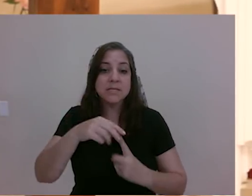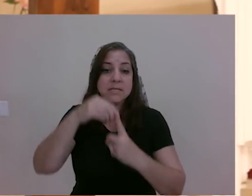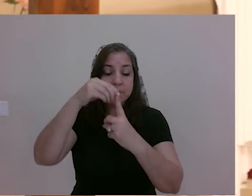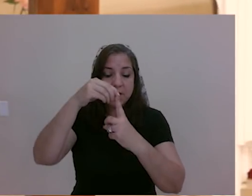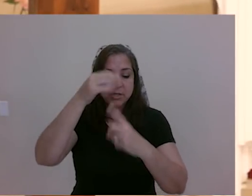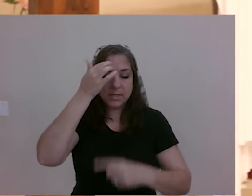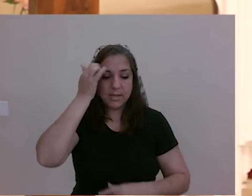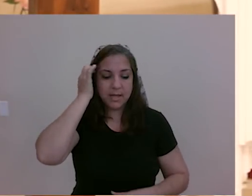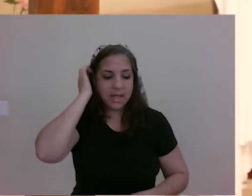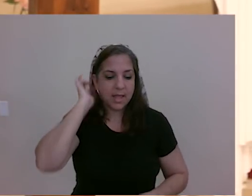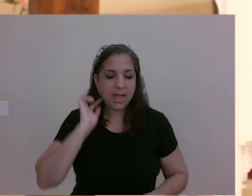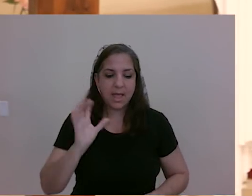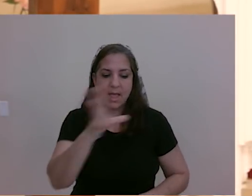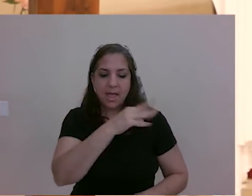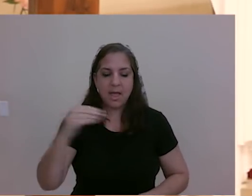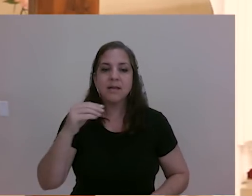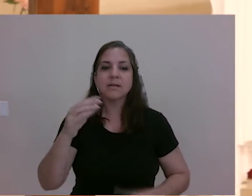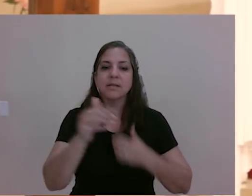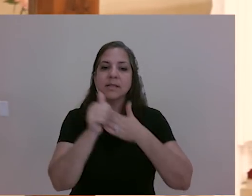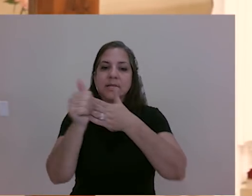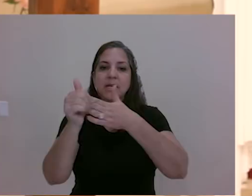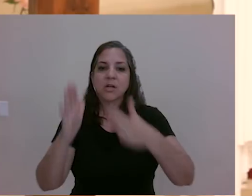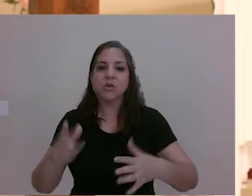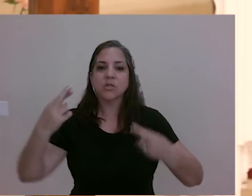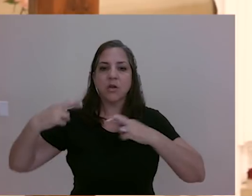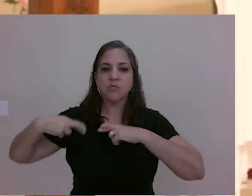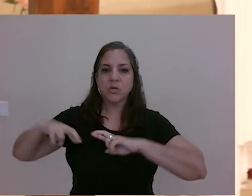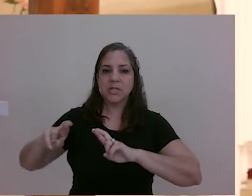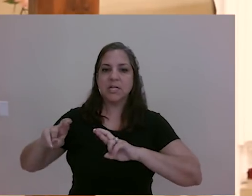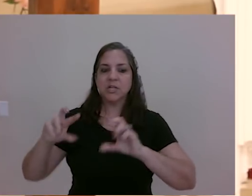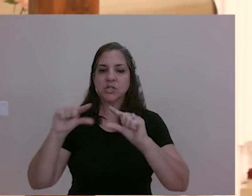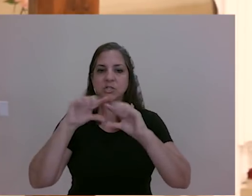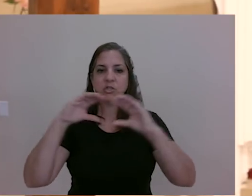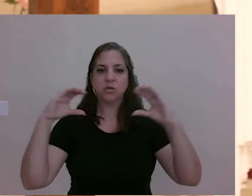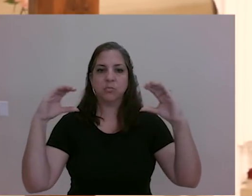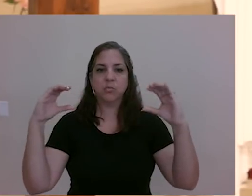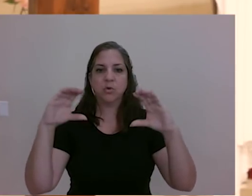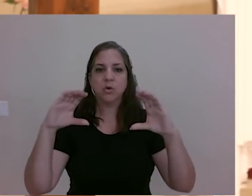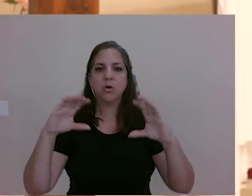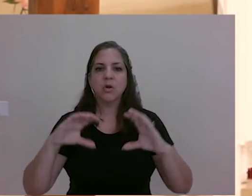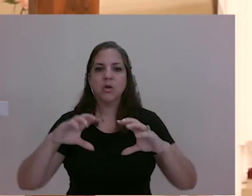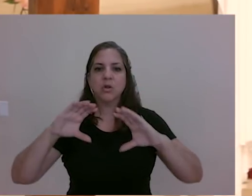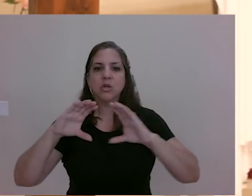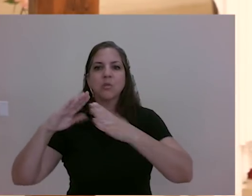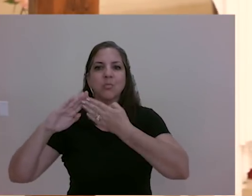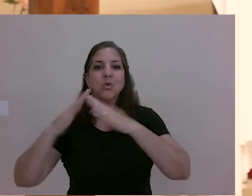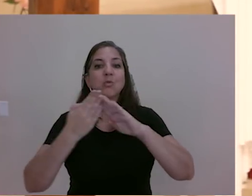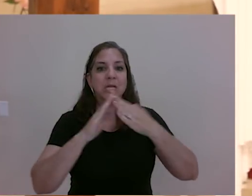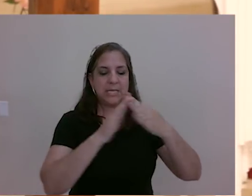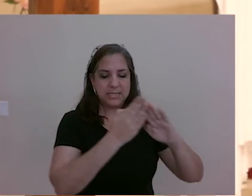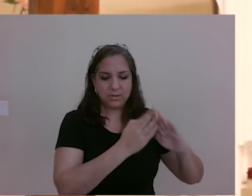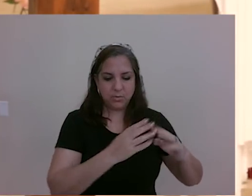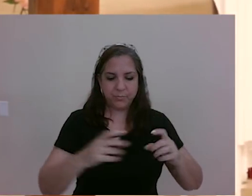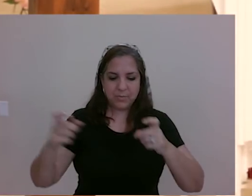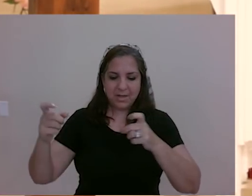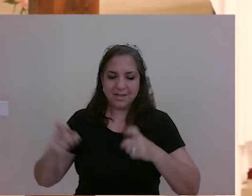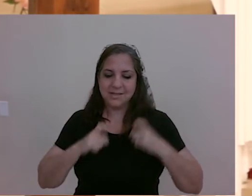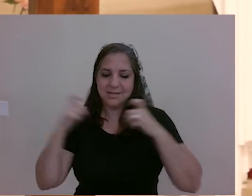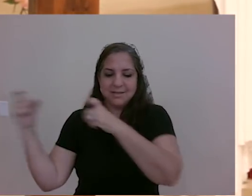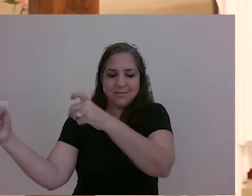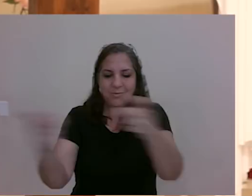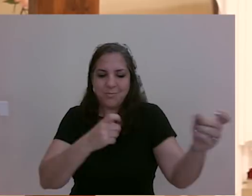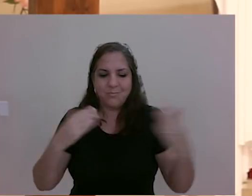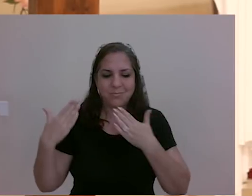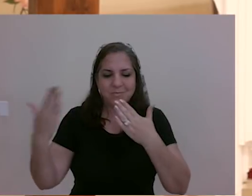religious communities, that this day of celebration may bring them our gratitude for all their loving